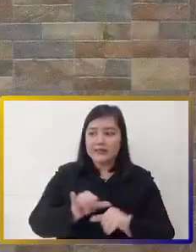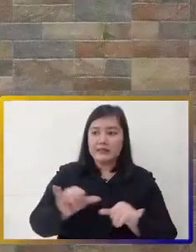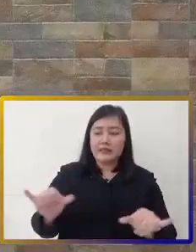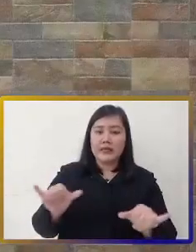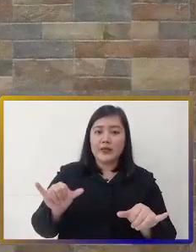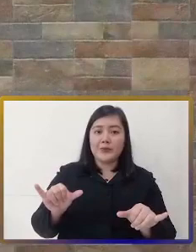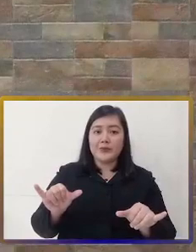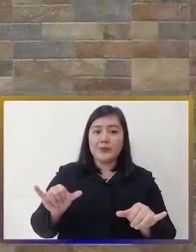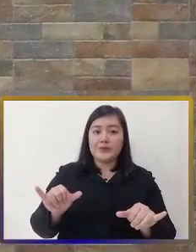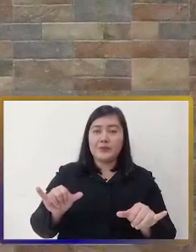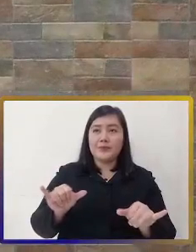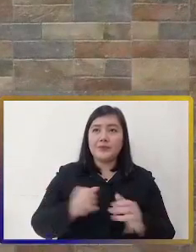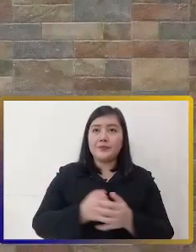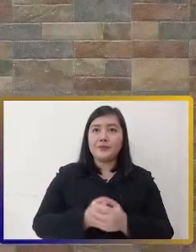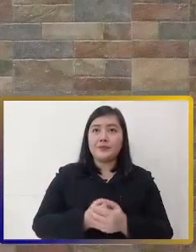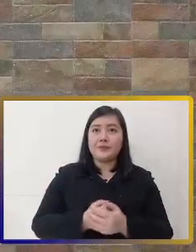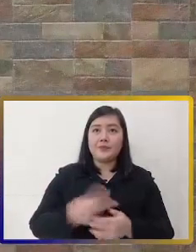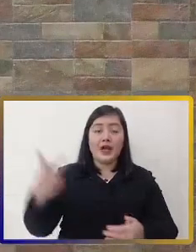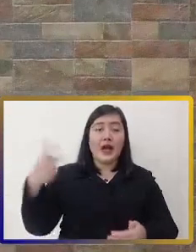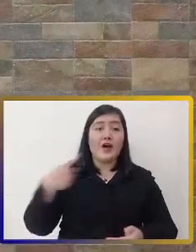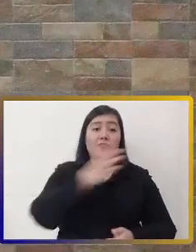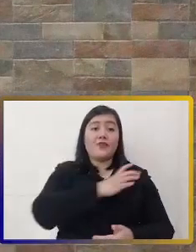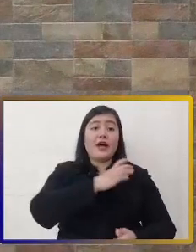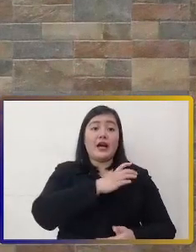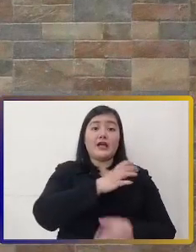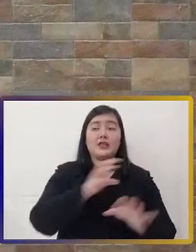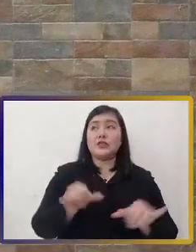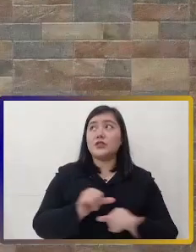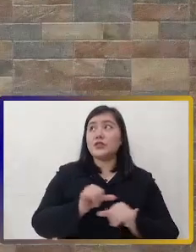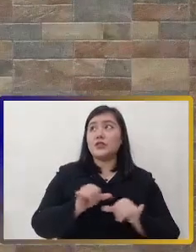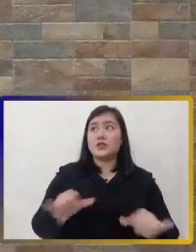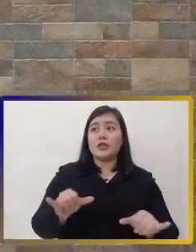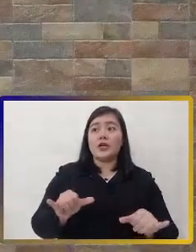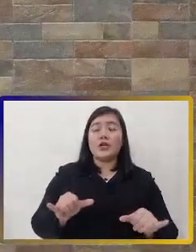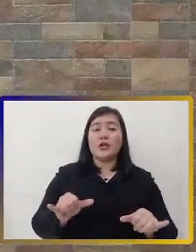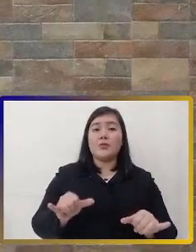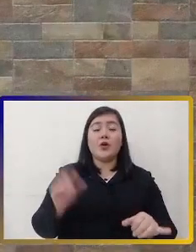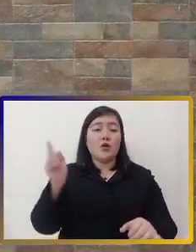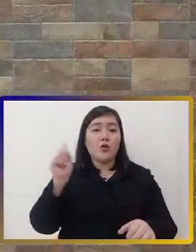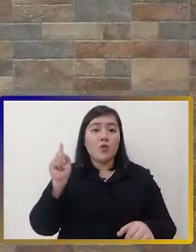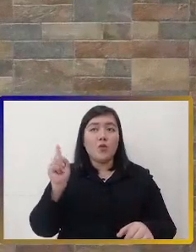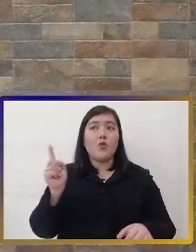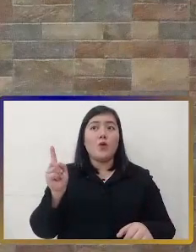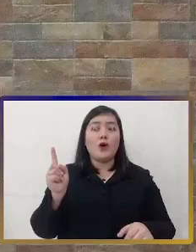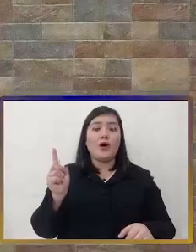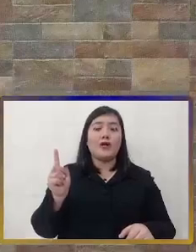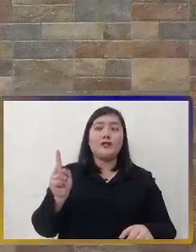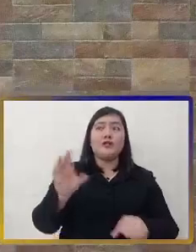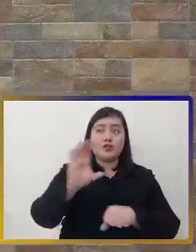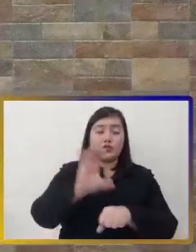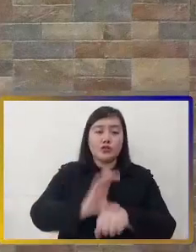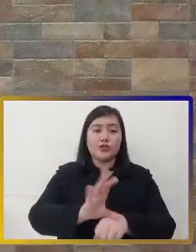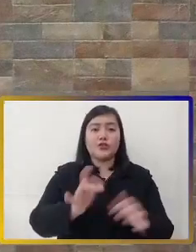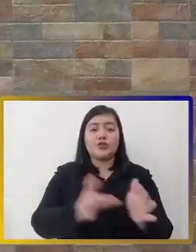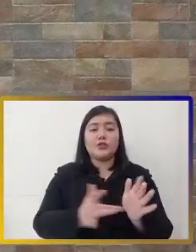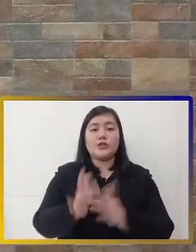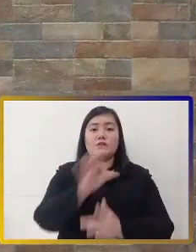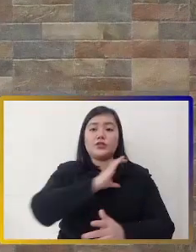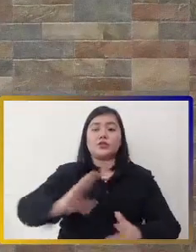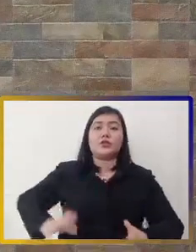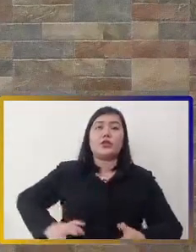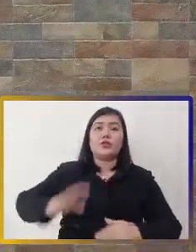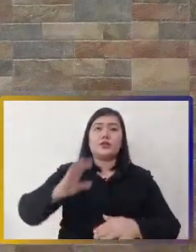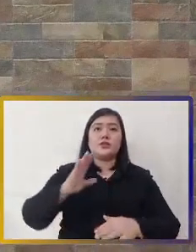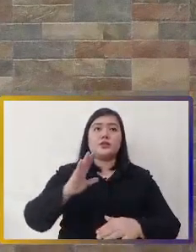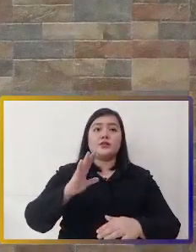Testament pattern, characterized with the same doctrines and practices ng itinatag ng Panginoong Hesukristo. That's why if we're going